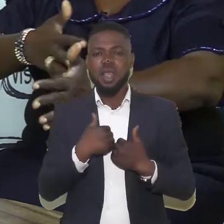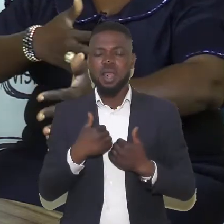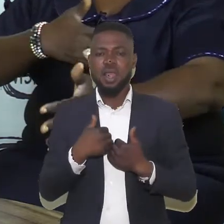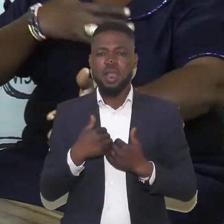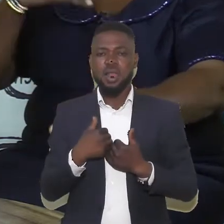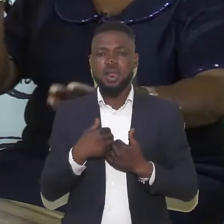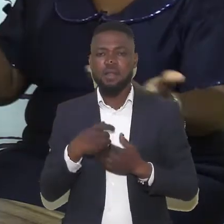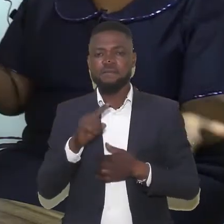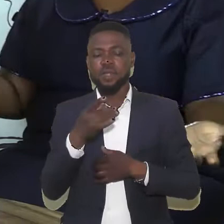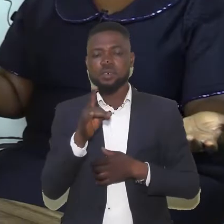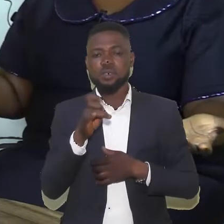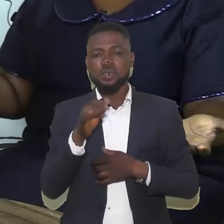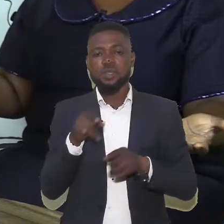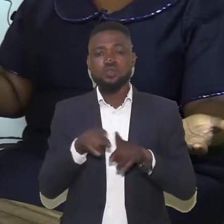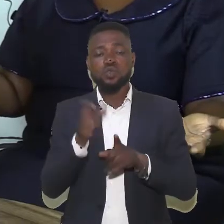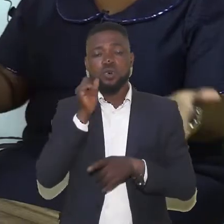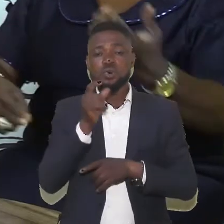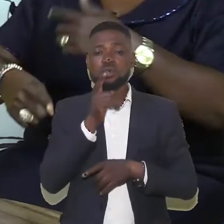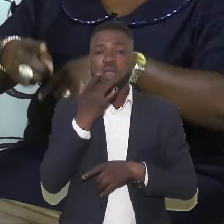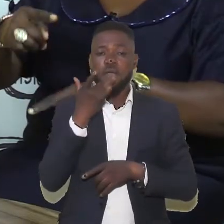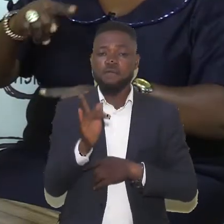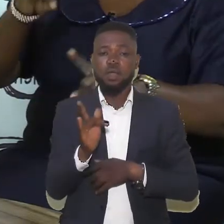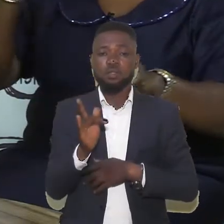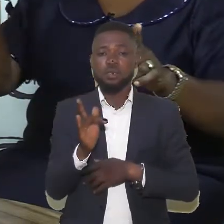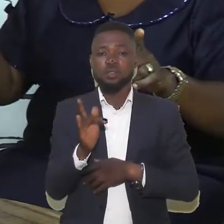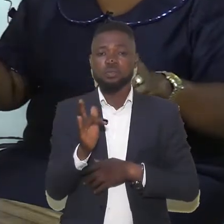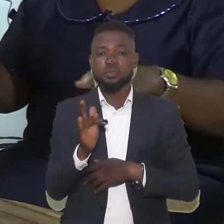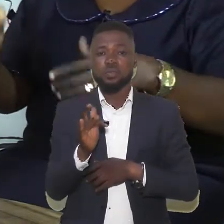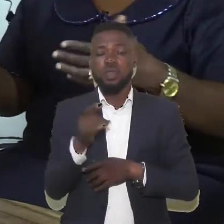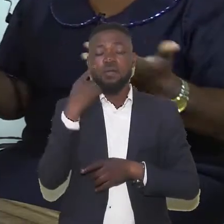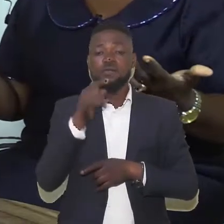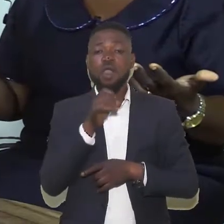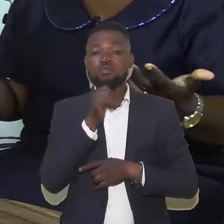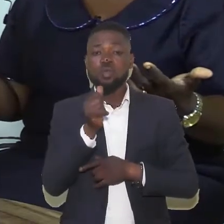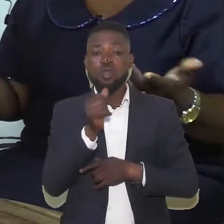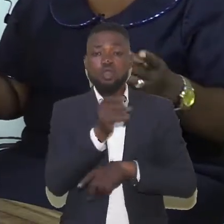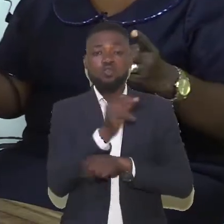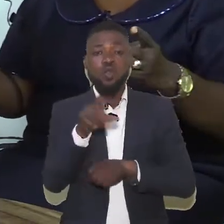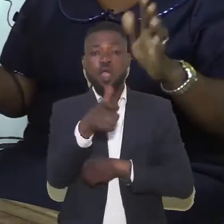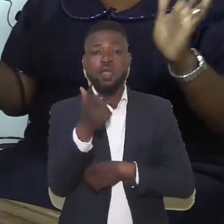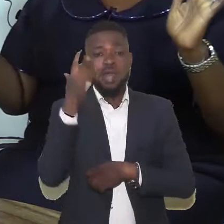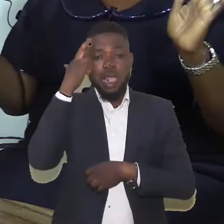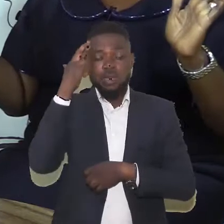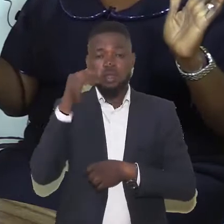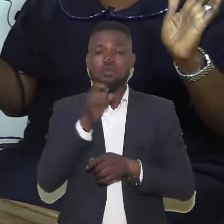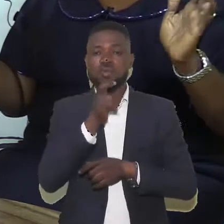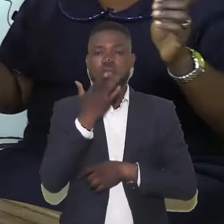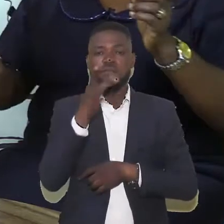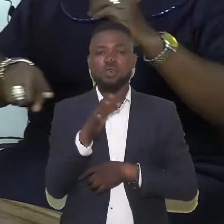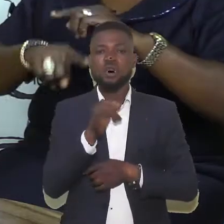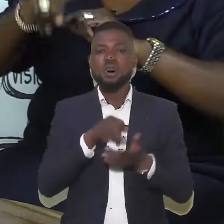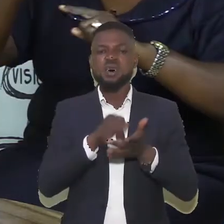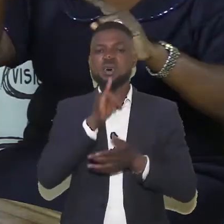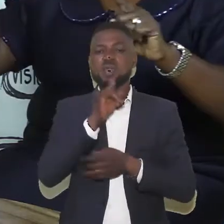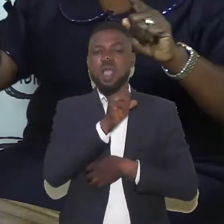has first-degree burns. So it's unfortunately for being a child. Yeah, so for no reason, no other reason. So